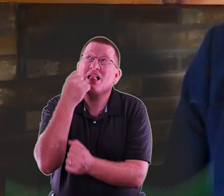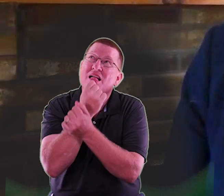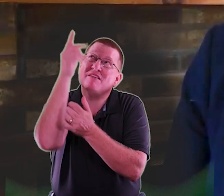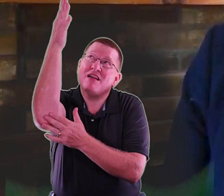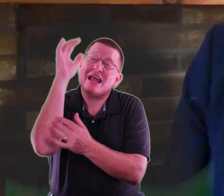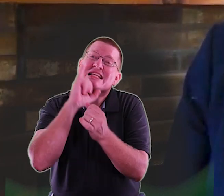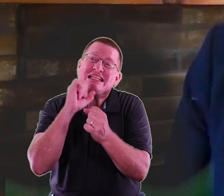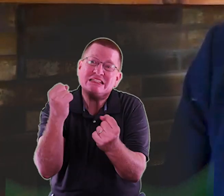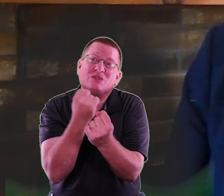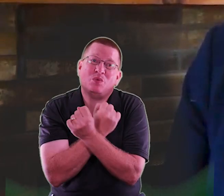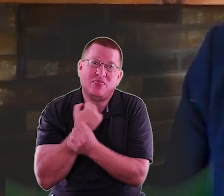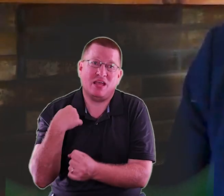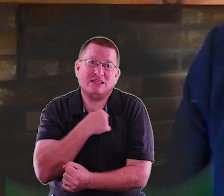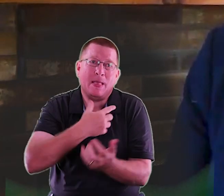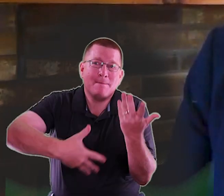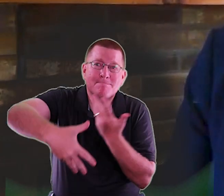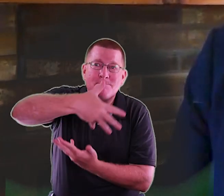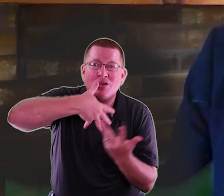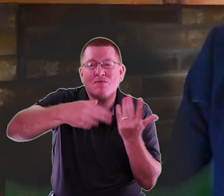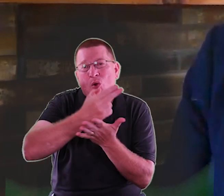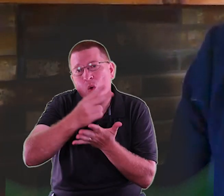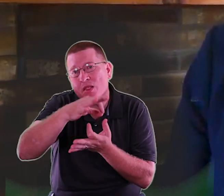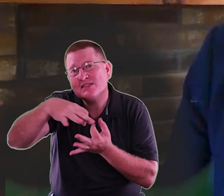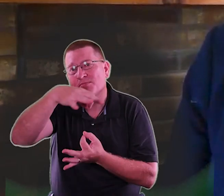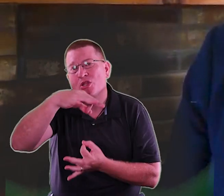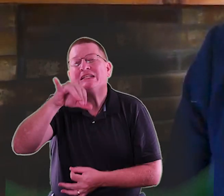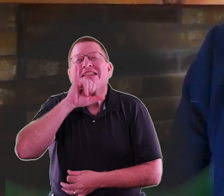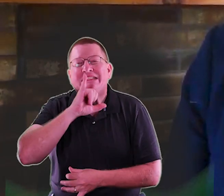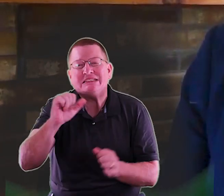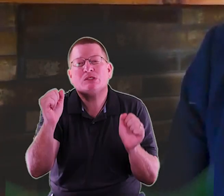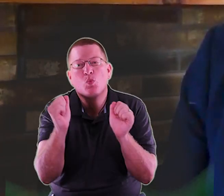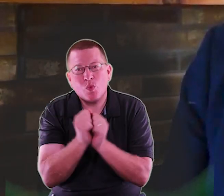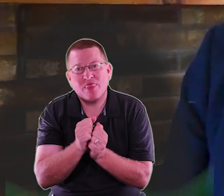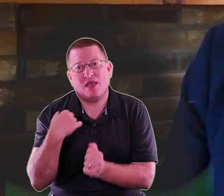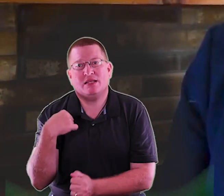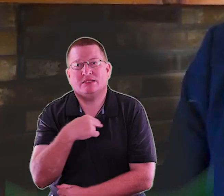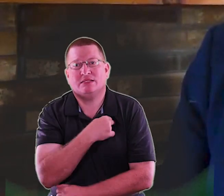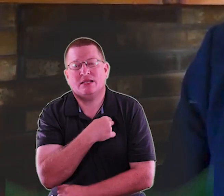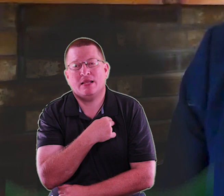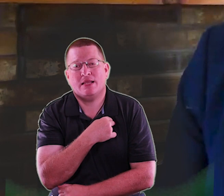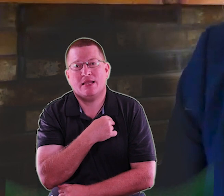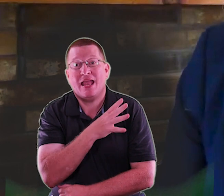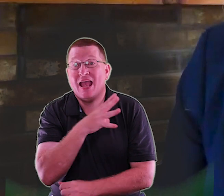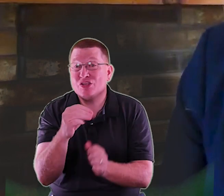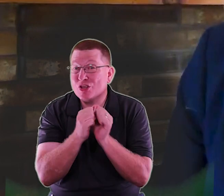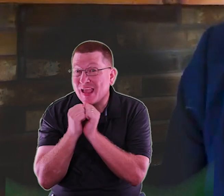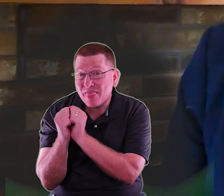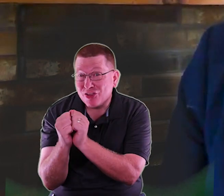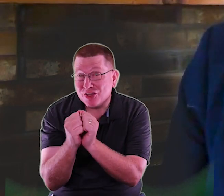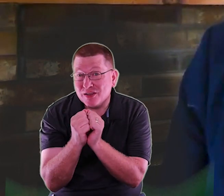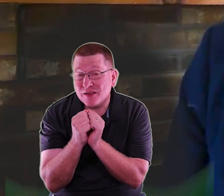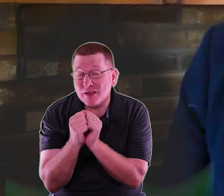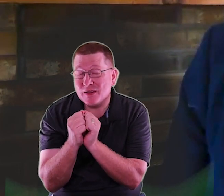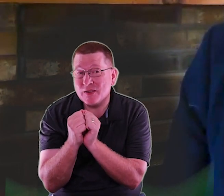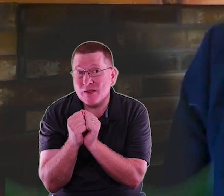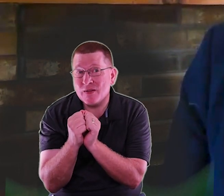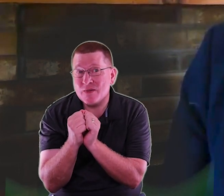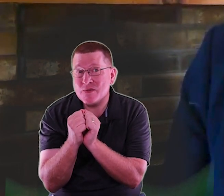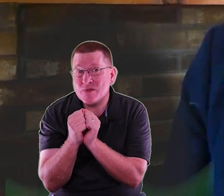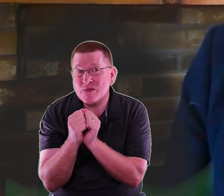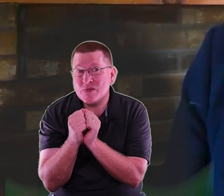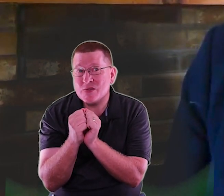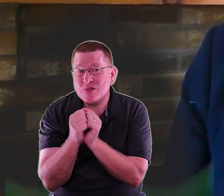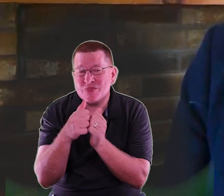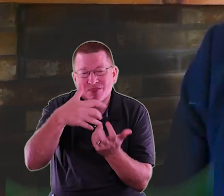us. The communion of the Holy Spirit is with us. And together, in the communion